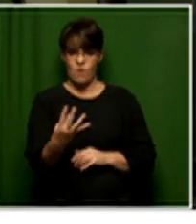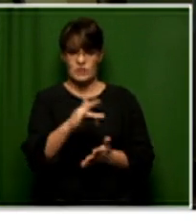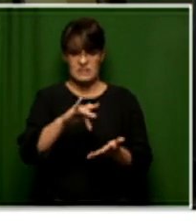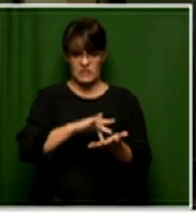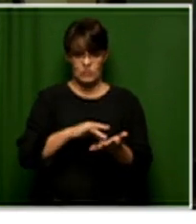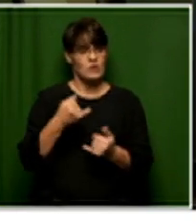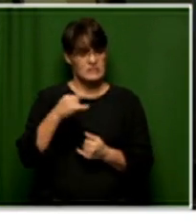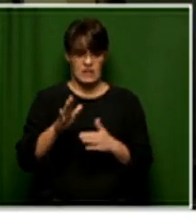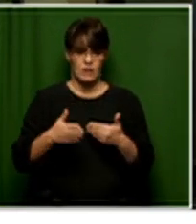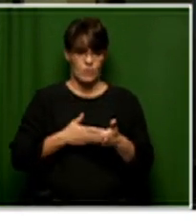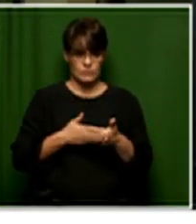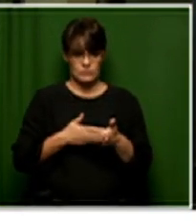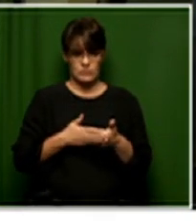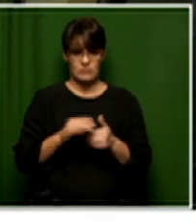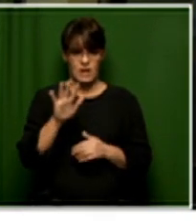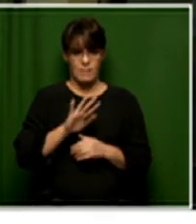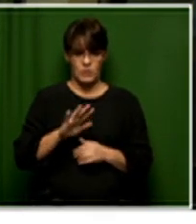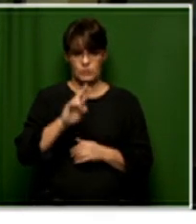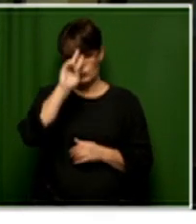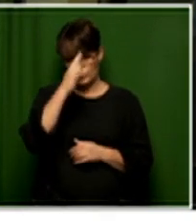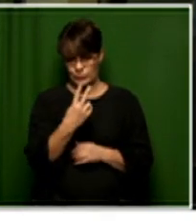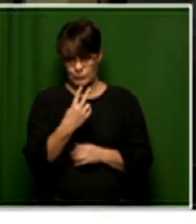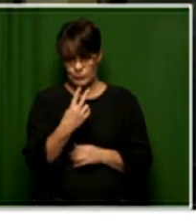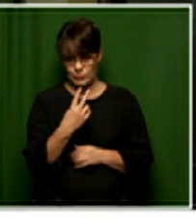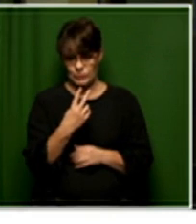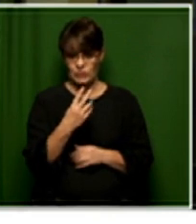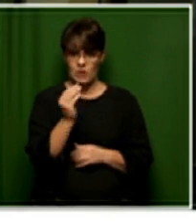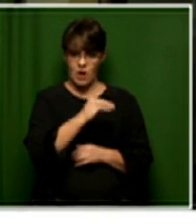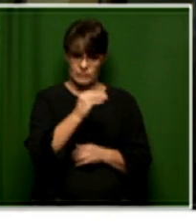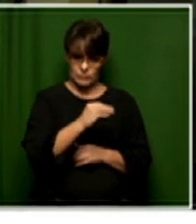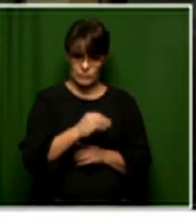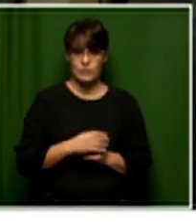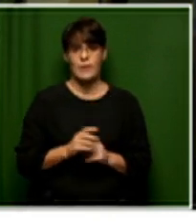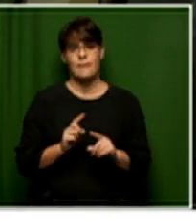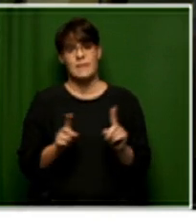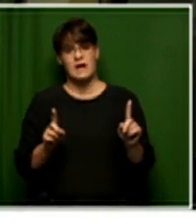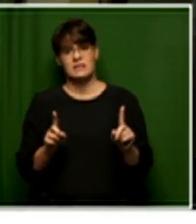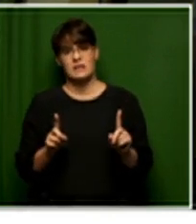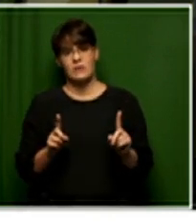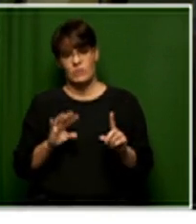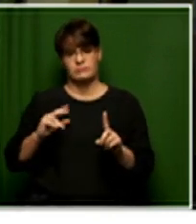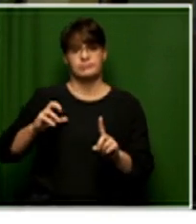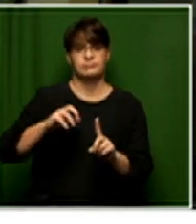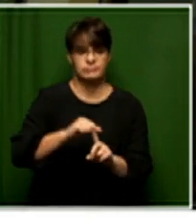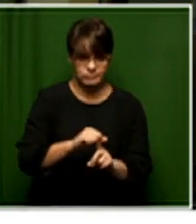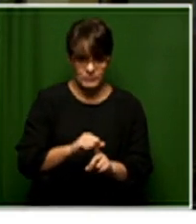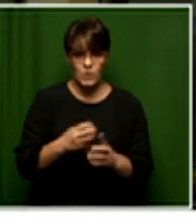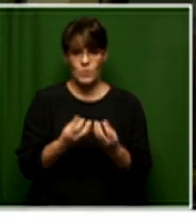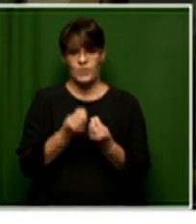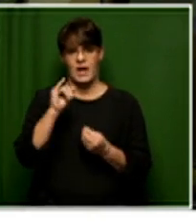that were still closed at around 2 p.m. This afternoon, but we will be catching up with